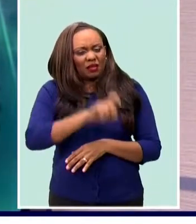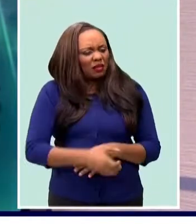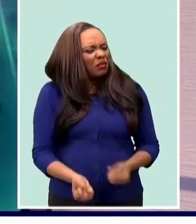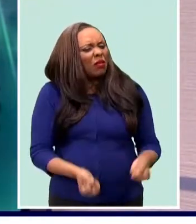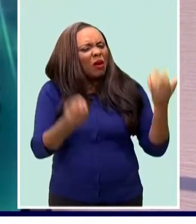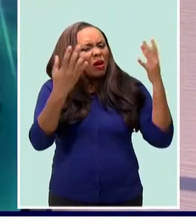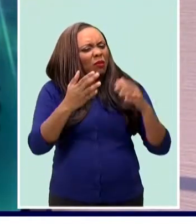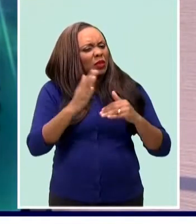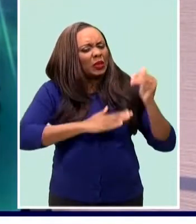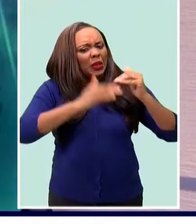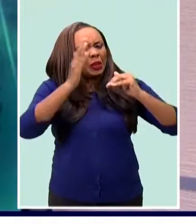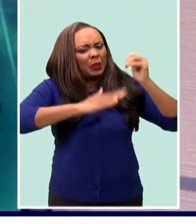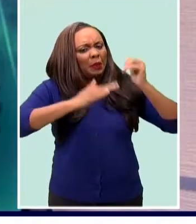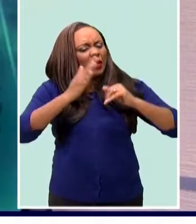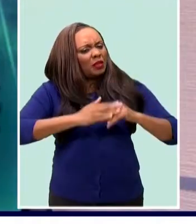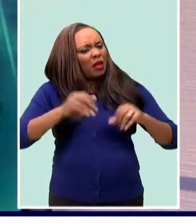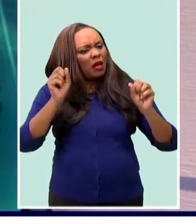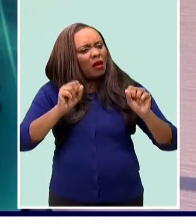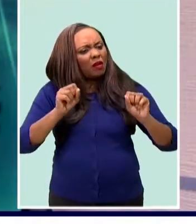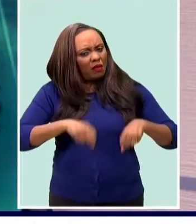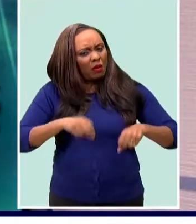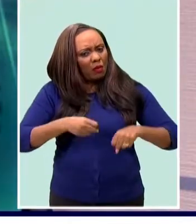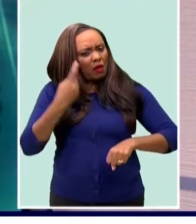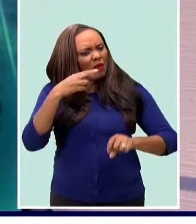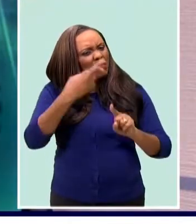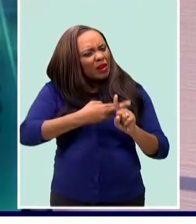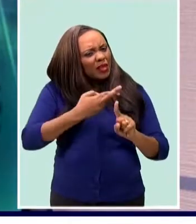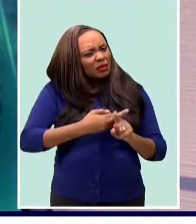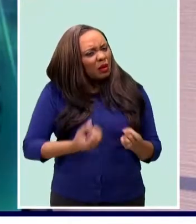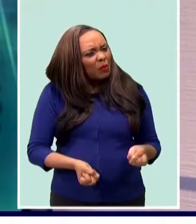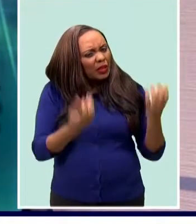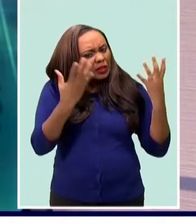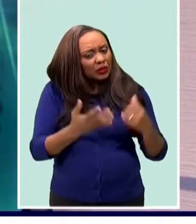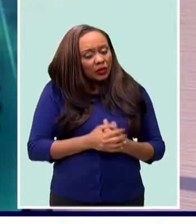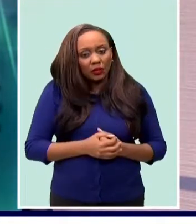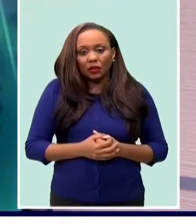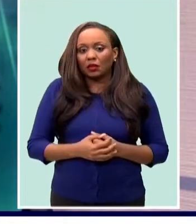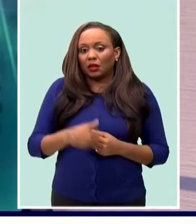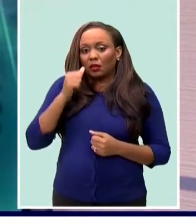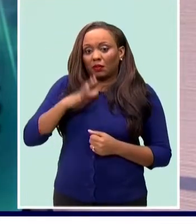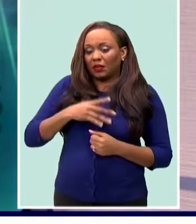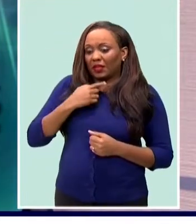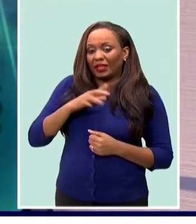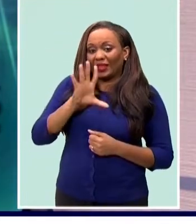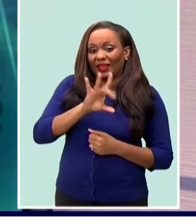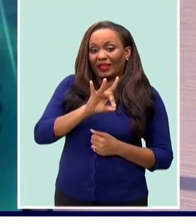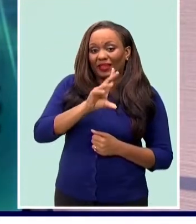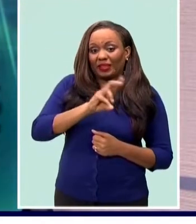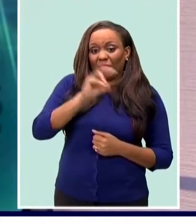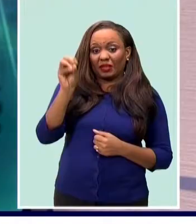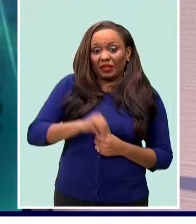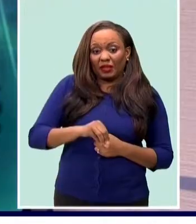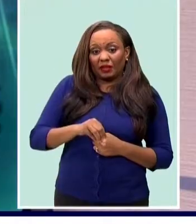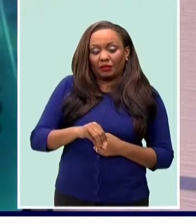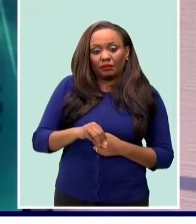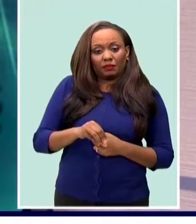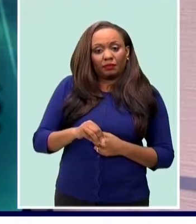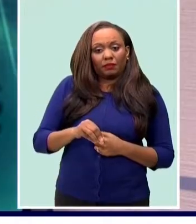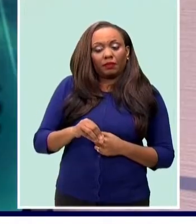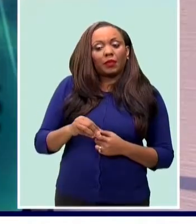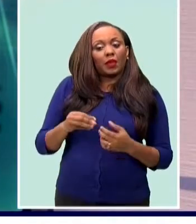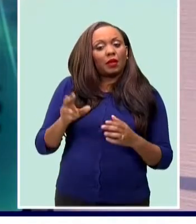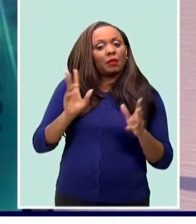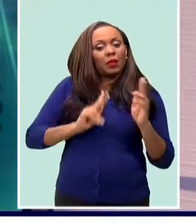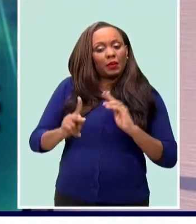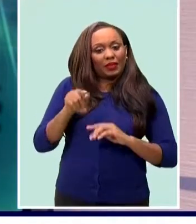buildings on the various industrial estates were available for rental. The CEO says 86% of the buildings are occupied,